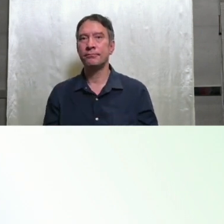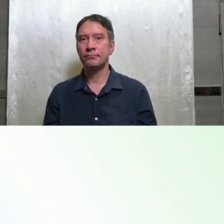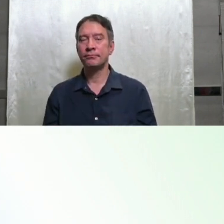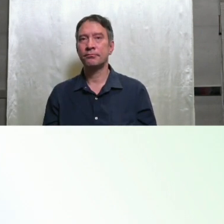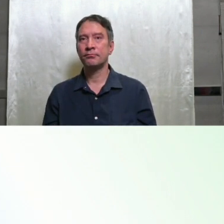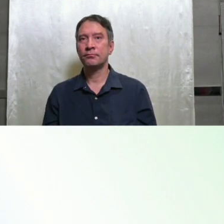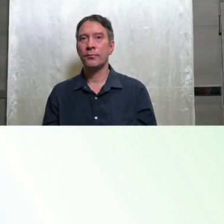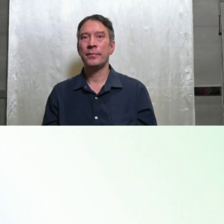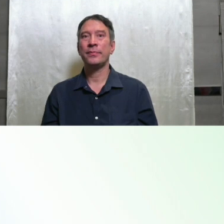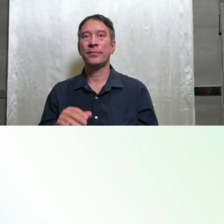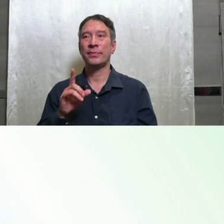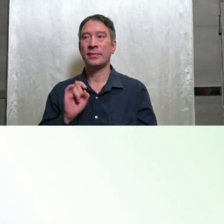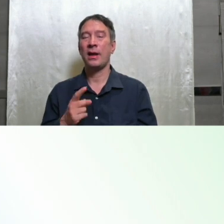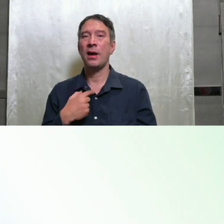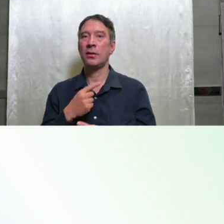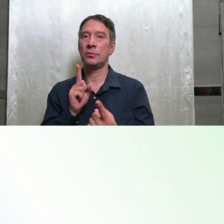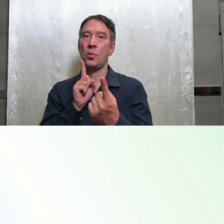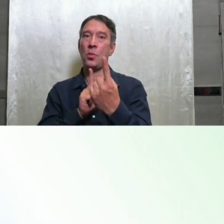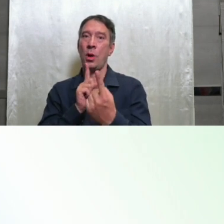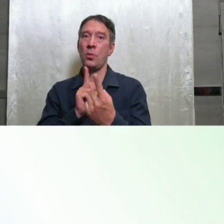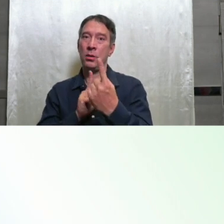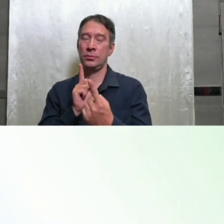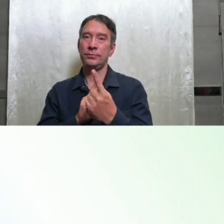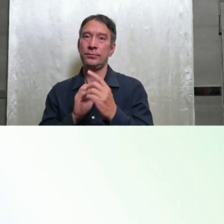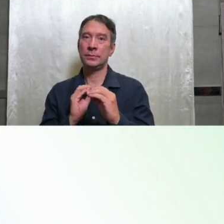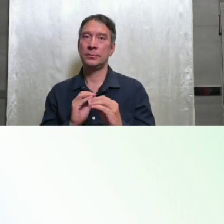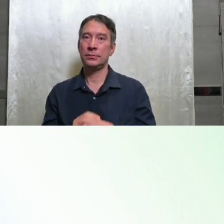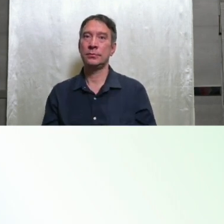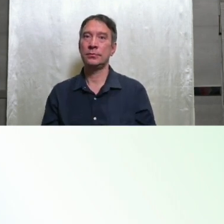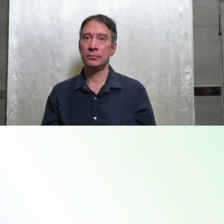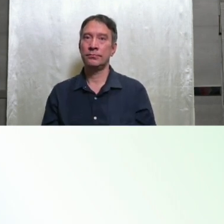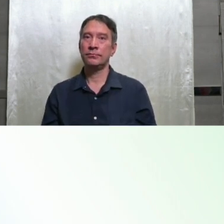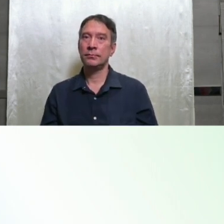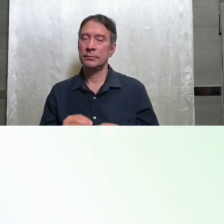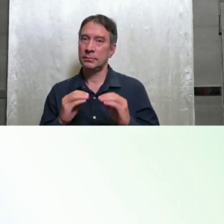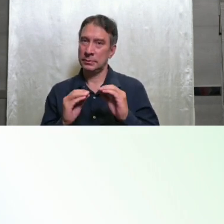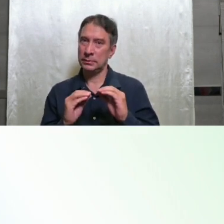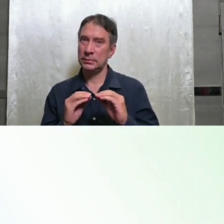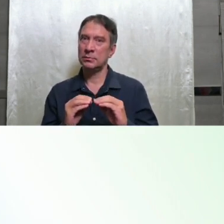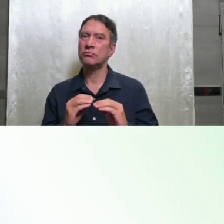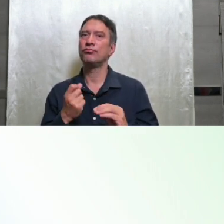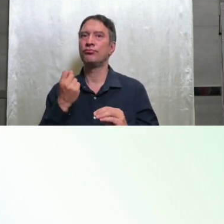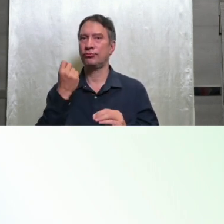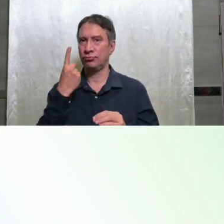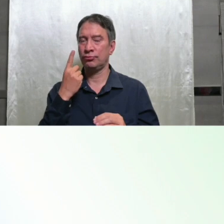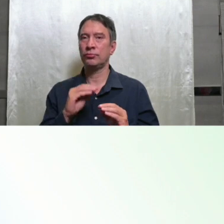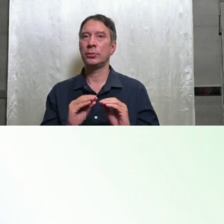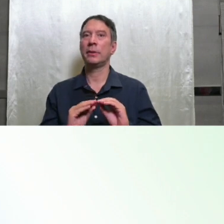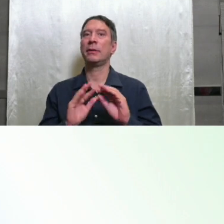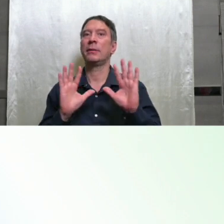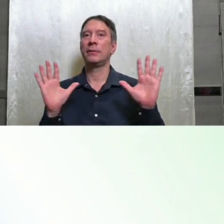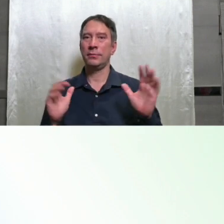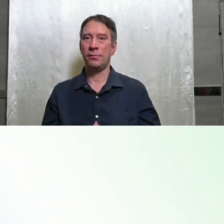is scale, right? There are only so many good teachers out there. That's where we step in. Introducing Chigo,